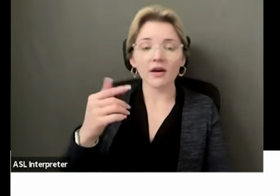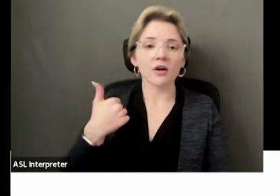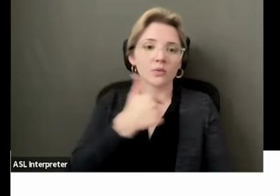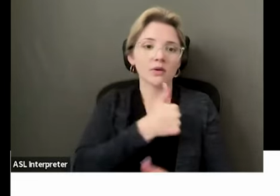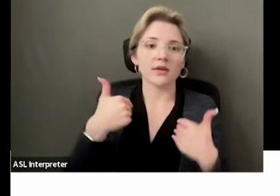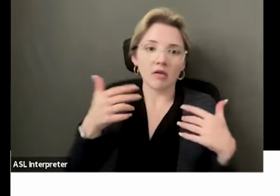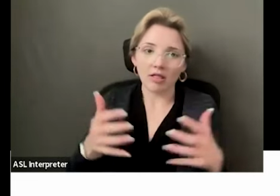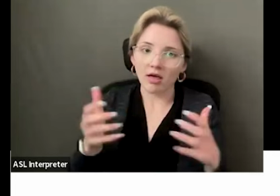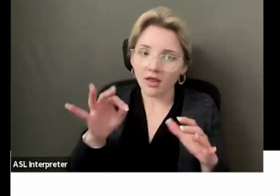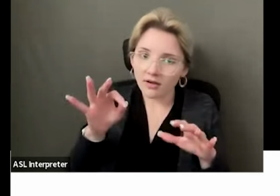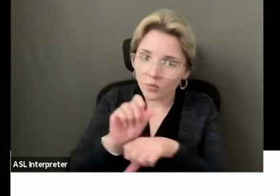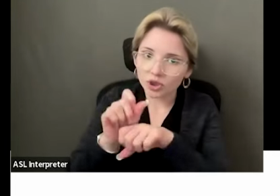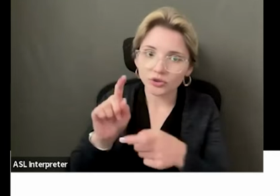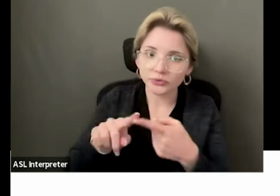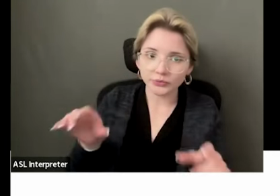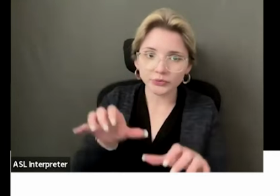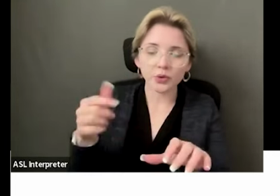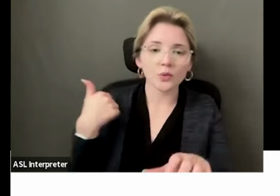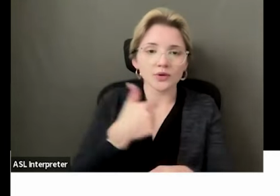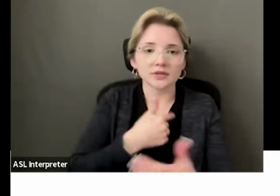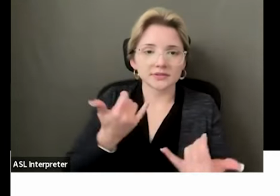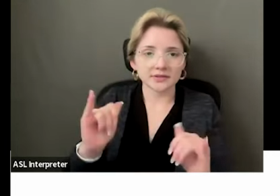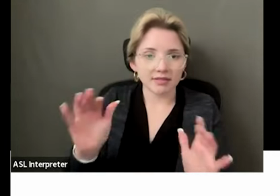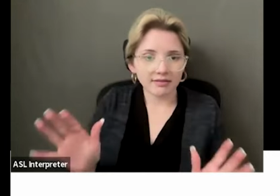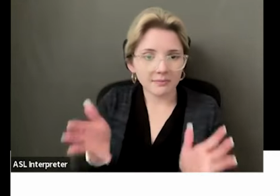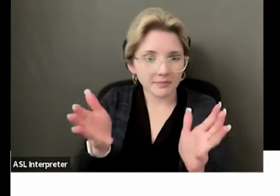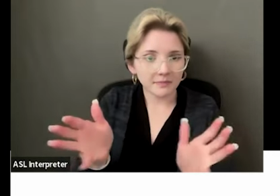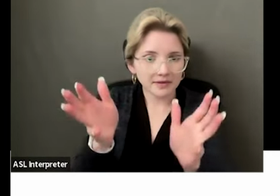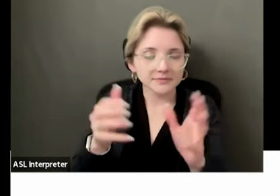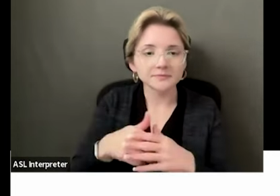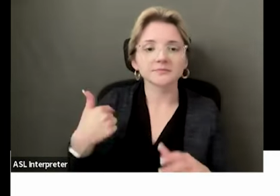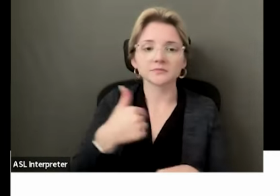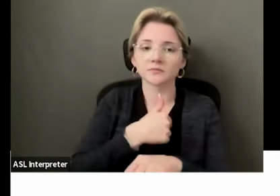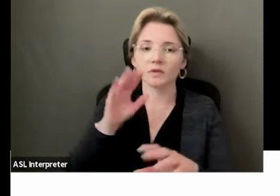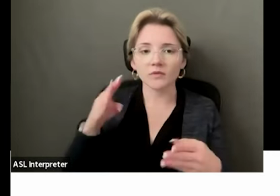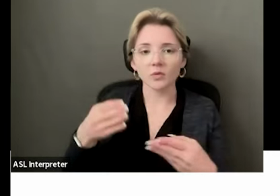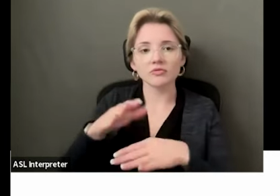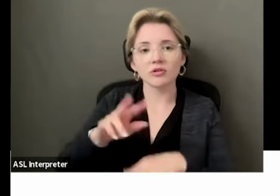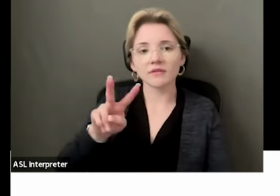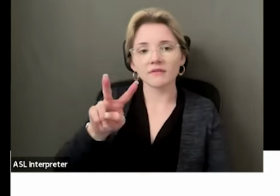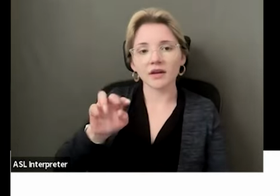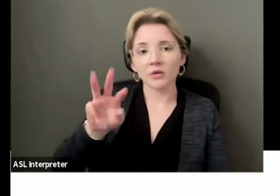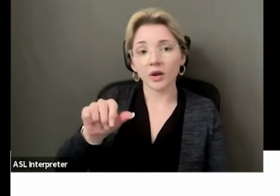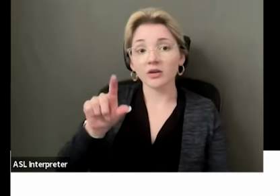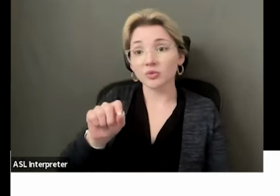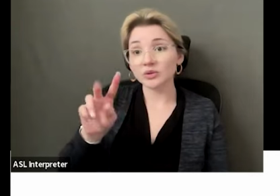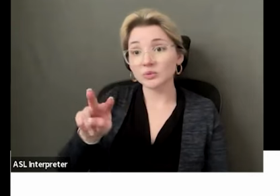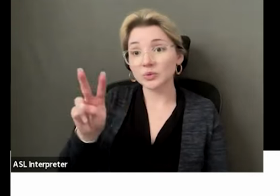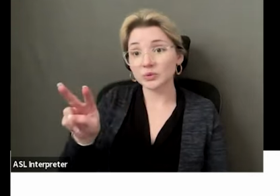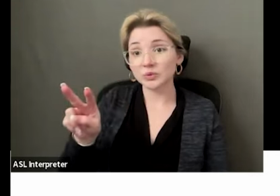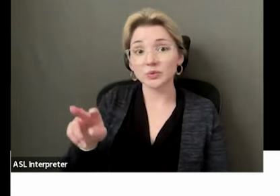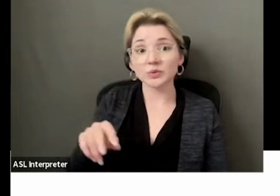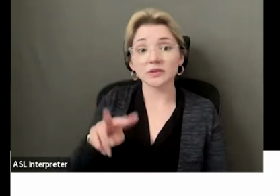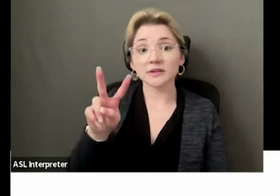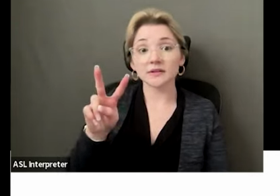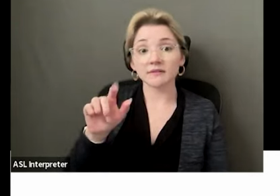We're still implementing. So we are working on our HUD VAWA 2022 regulations. They have not been updated yet, but